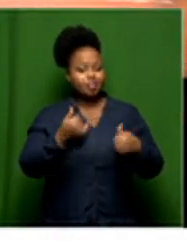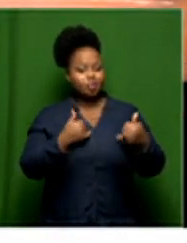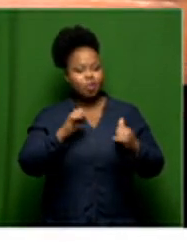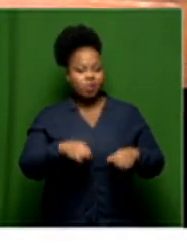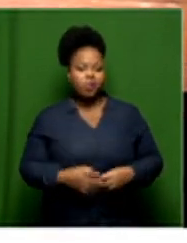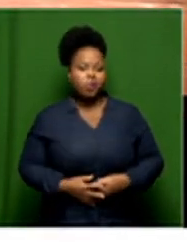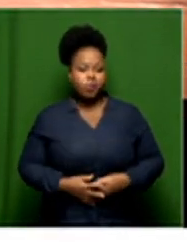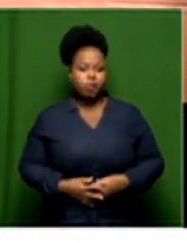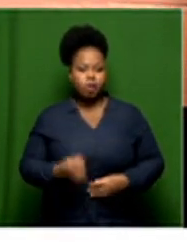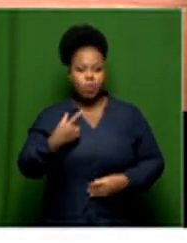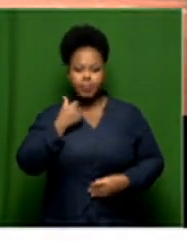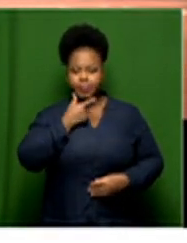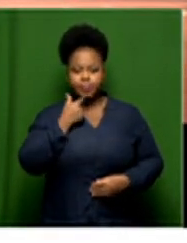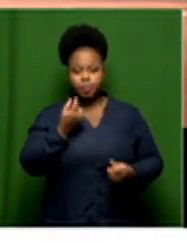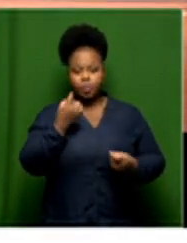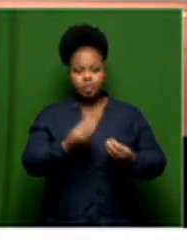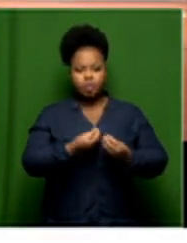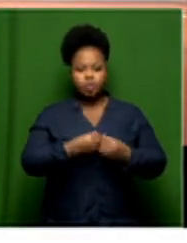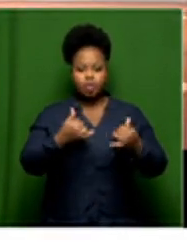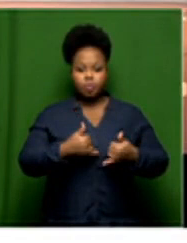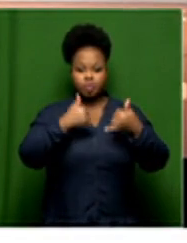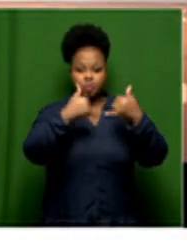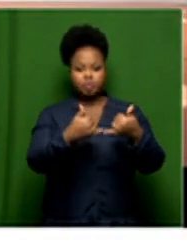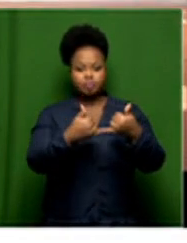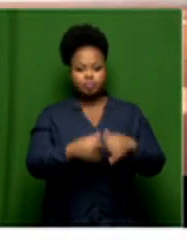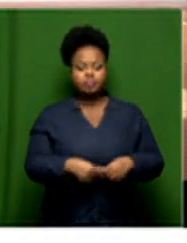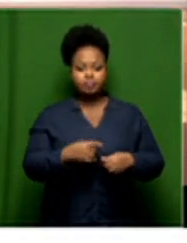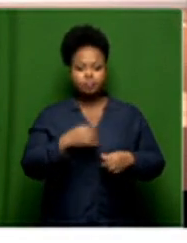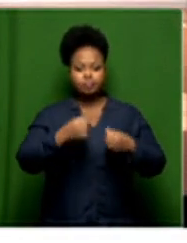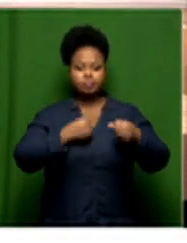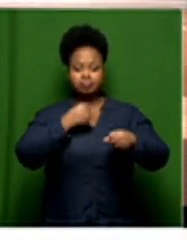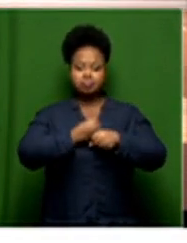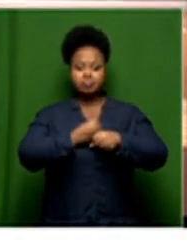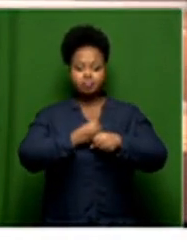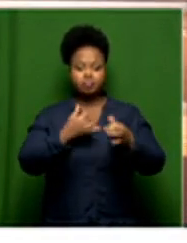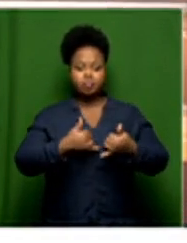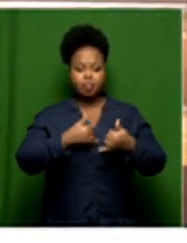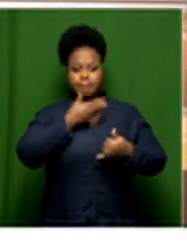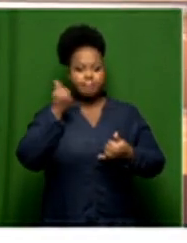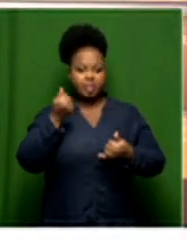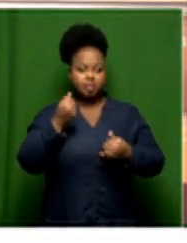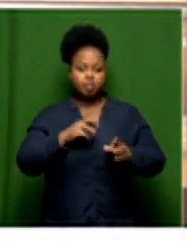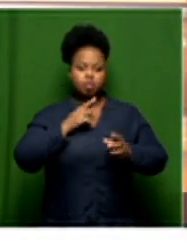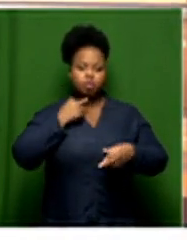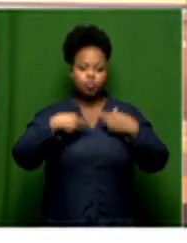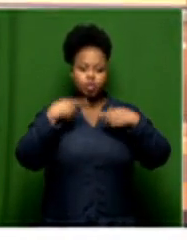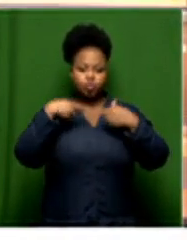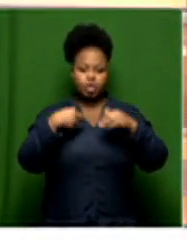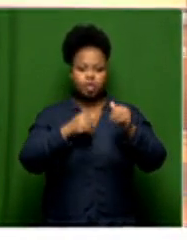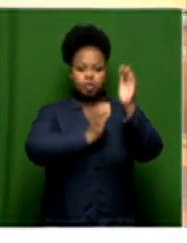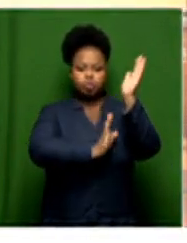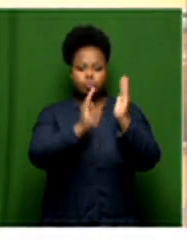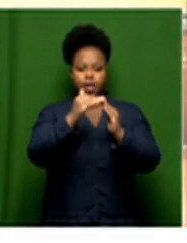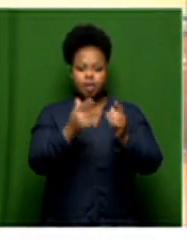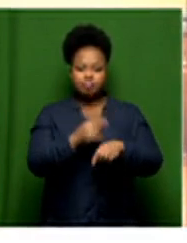And one of your recent accolades is you being awarded the Restaurateur of the Year award in Dubai. Tell